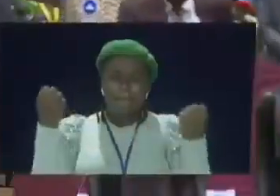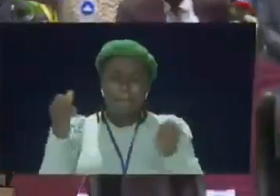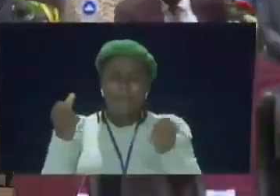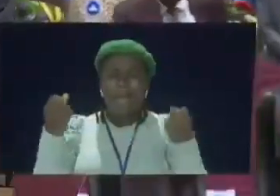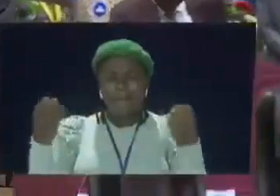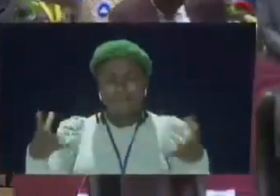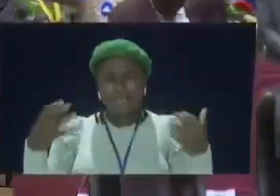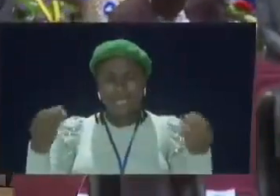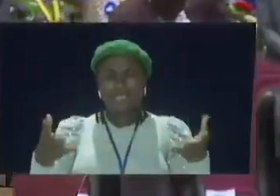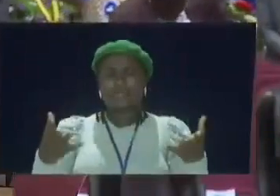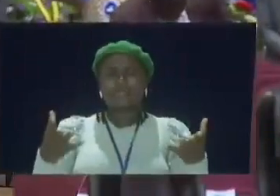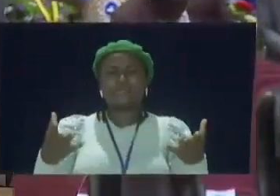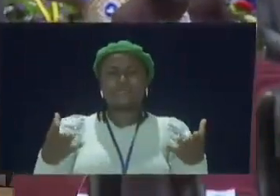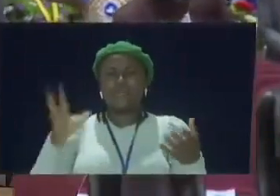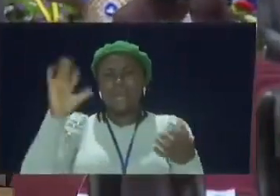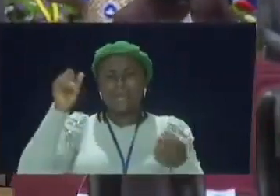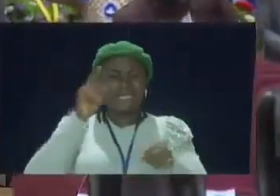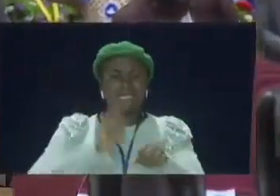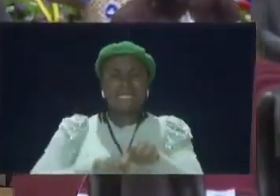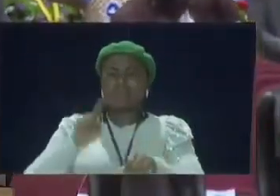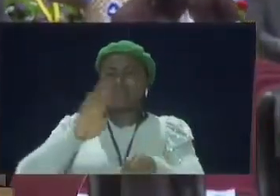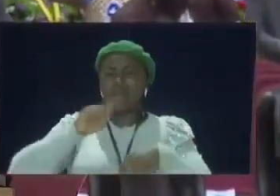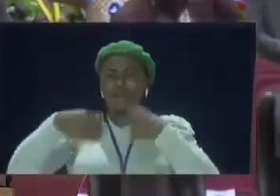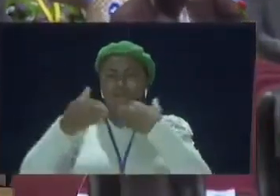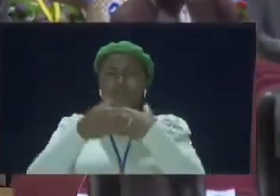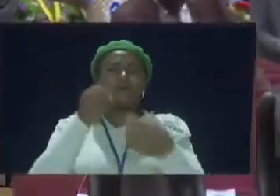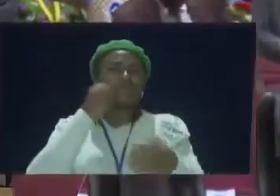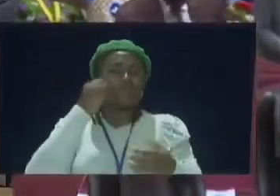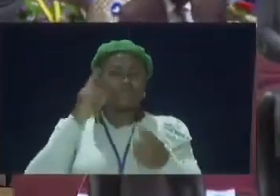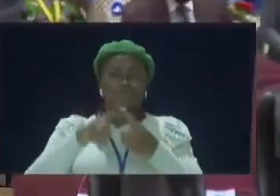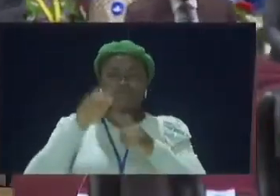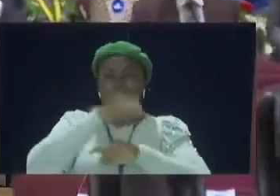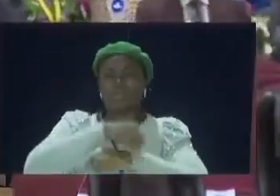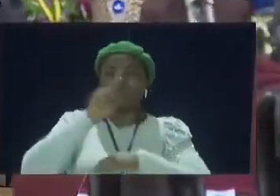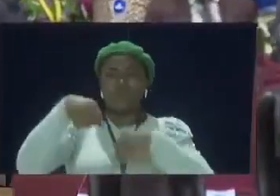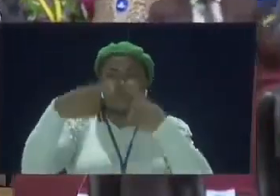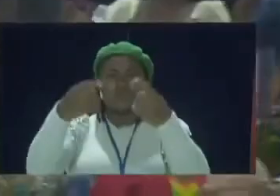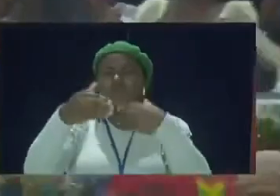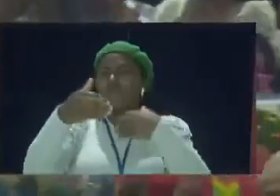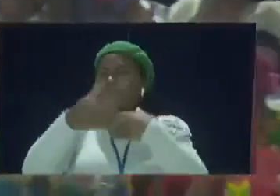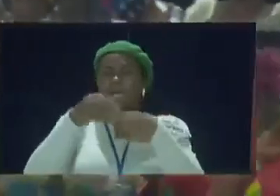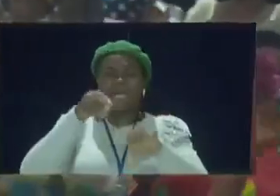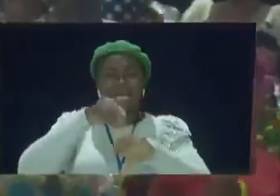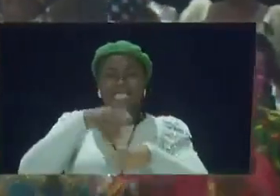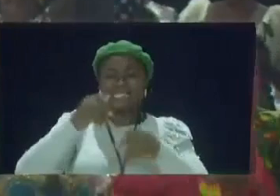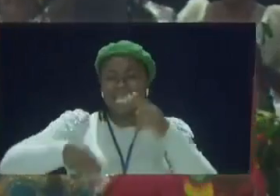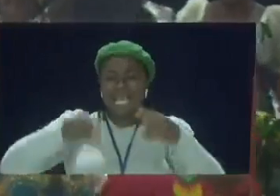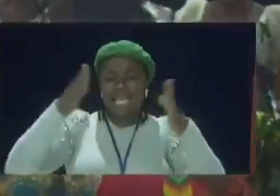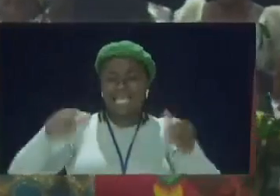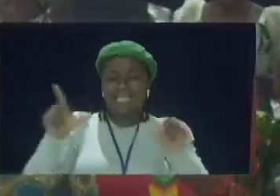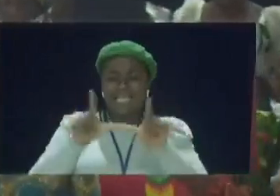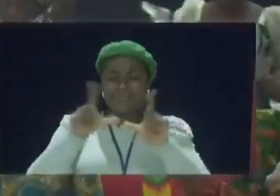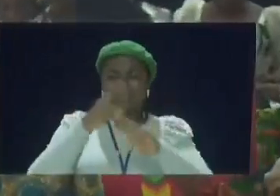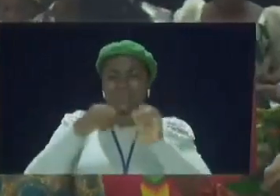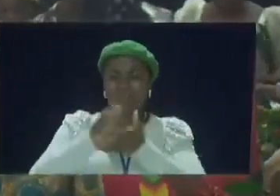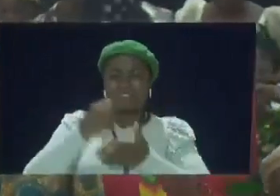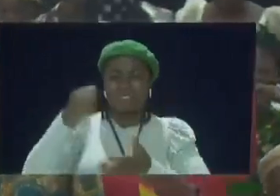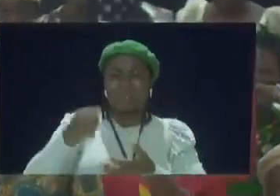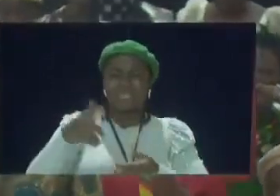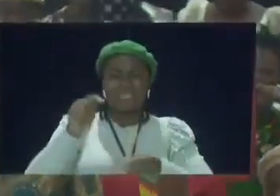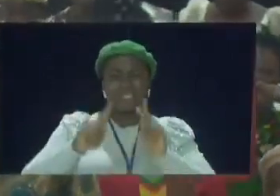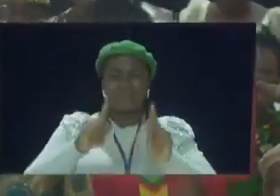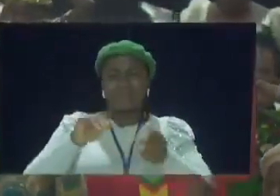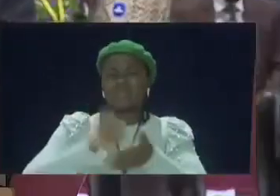By the time you are going back home tonight, you are going at a higher level. The people